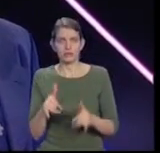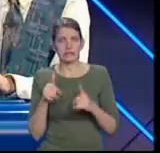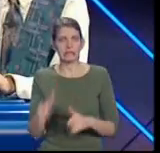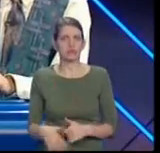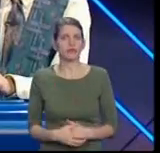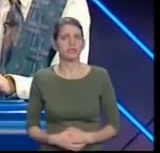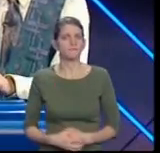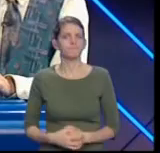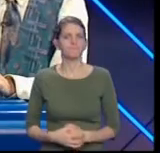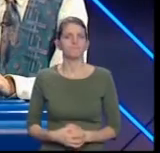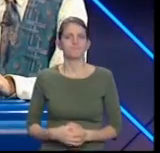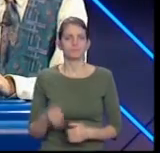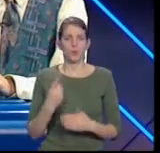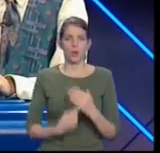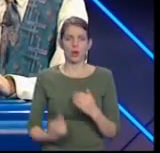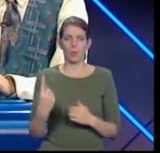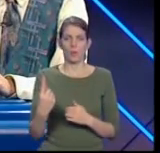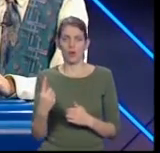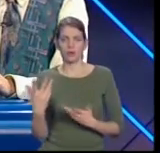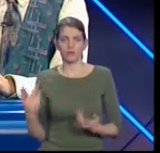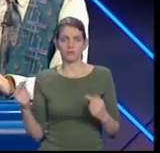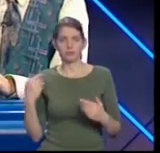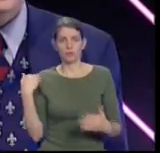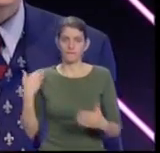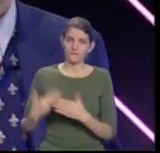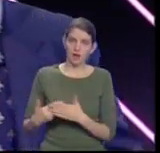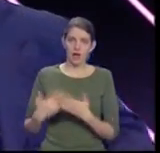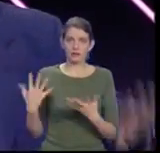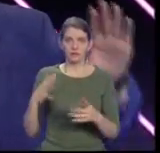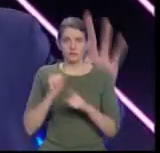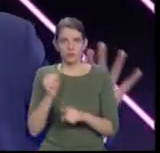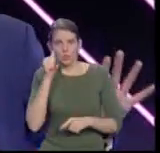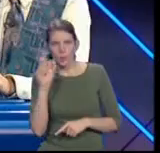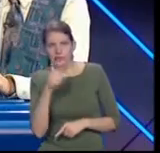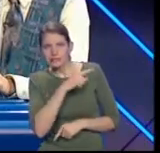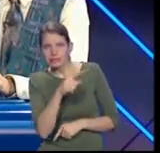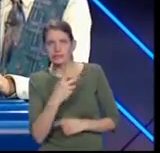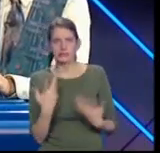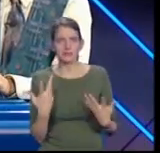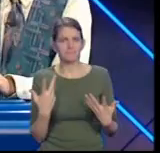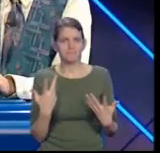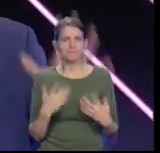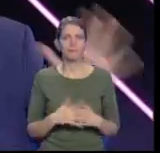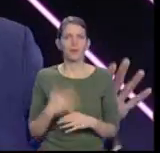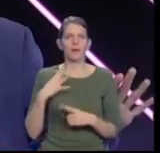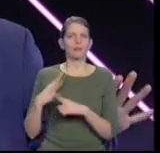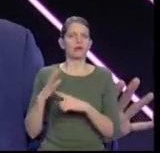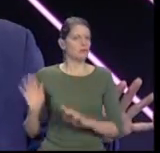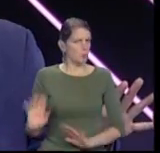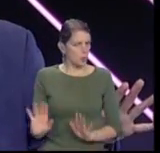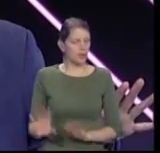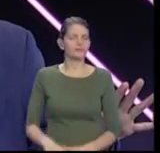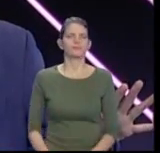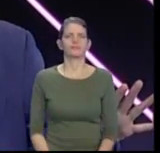serious. How dare you? Gavin, you're the only person who hasn't got a catchphrase so far. I don't want you to feel under any pressure. but all your friends are